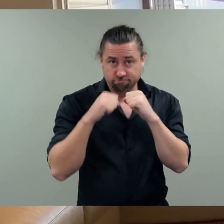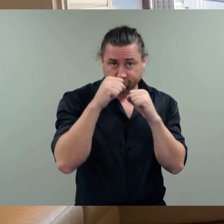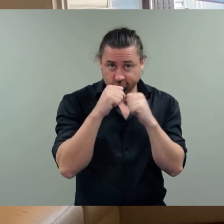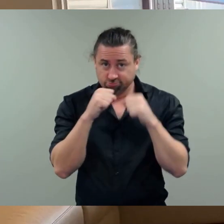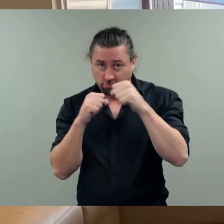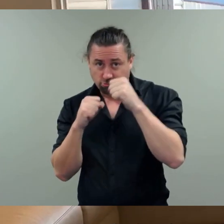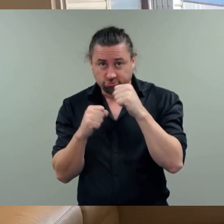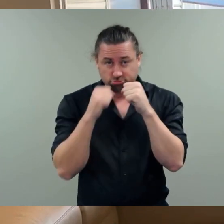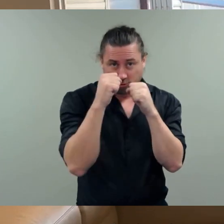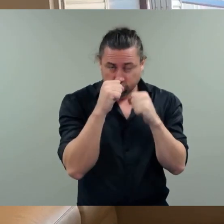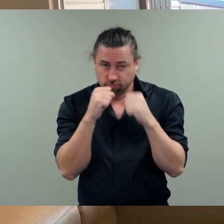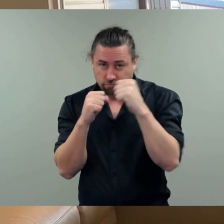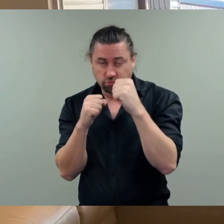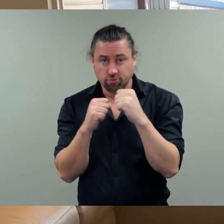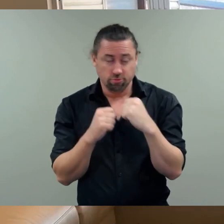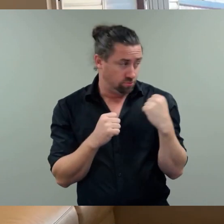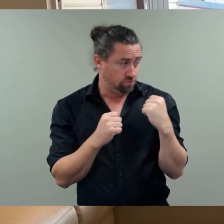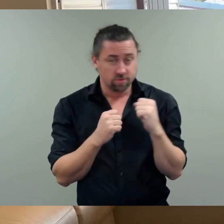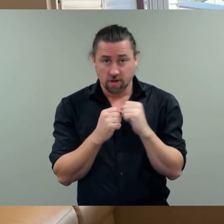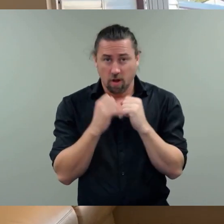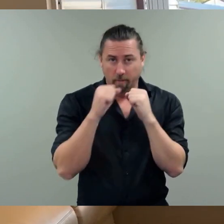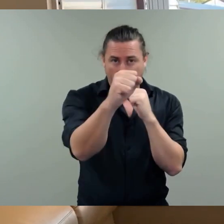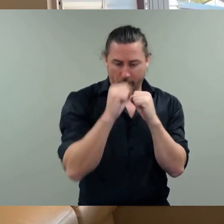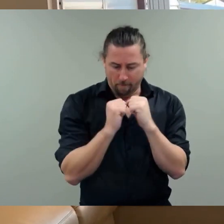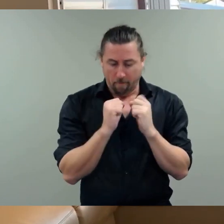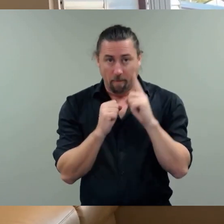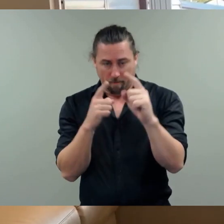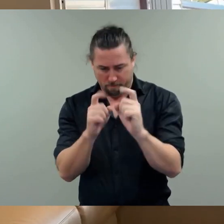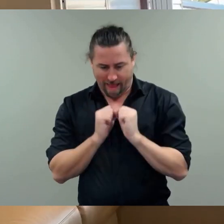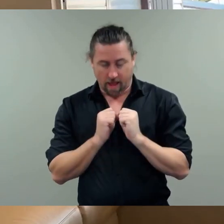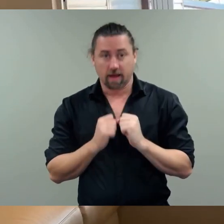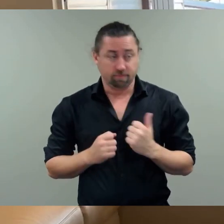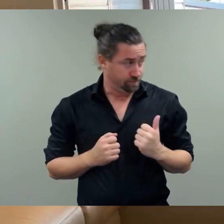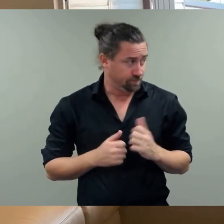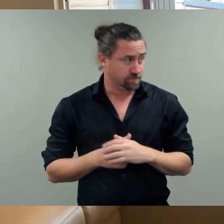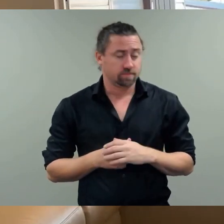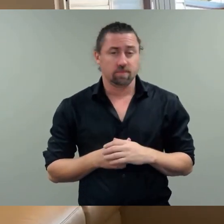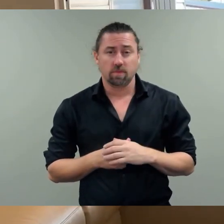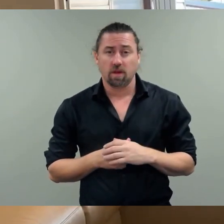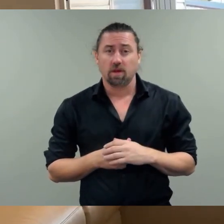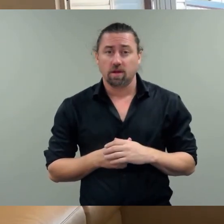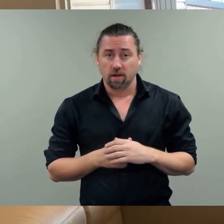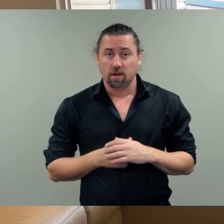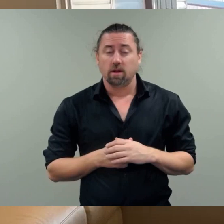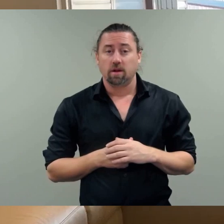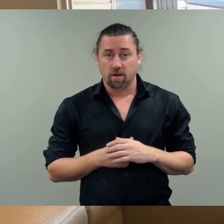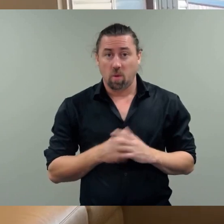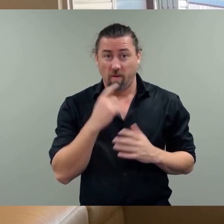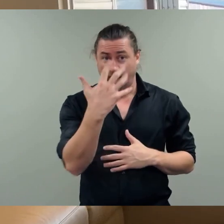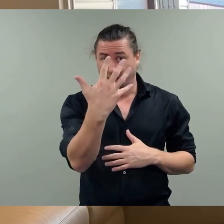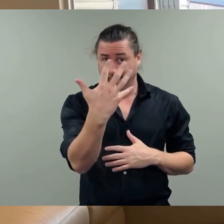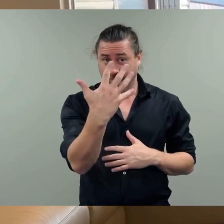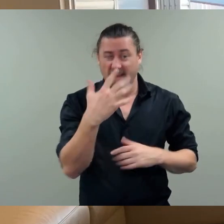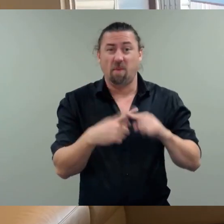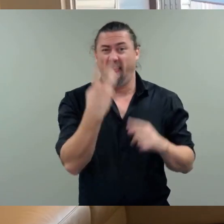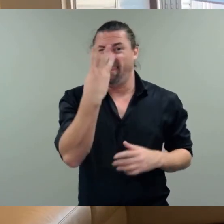arm at a time, bringing your arms back closely to your body after each punch. We're going to do